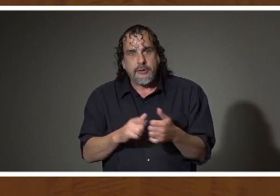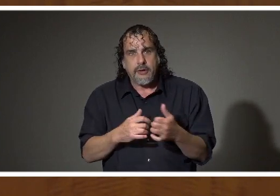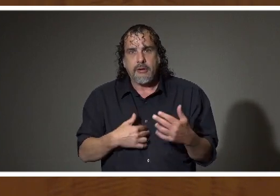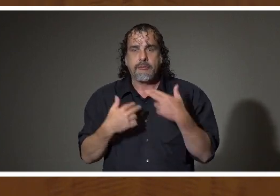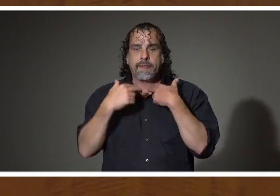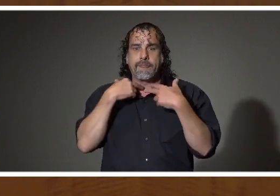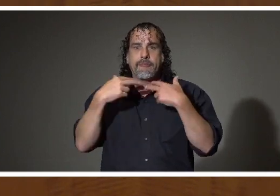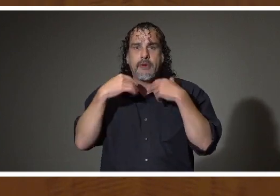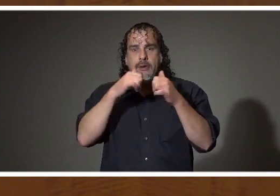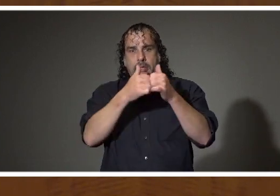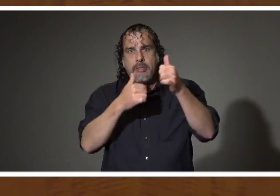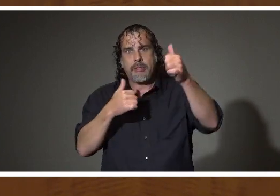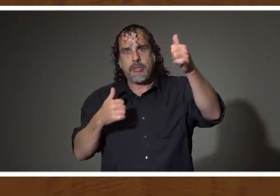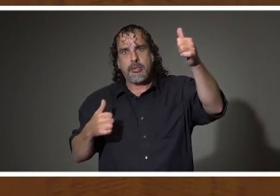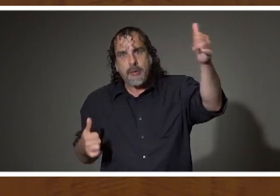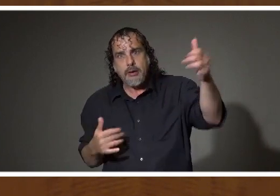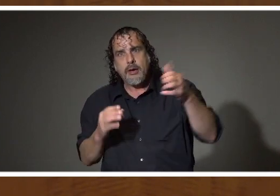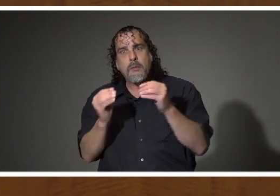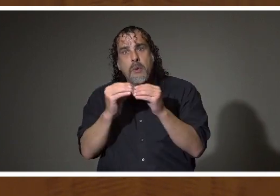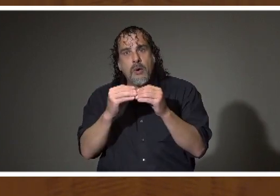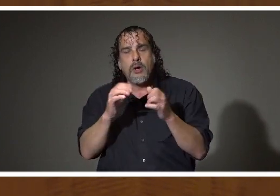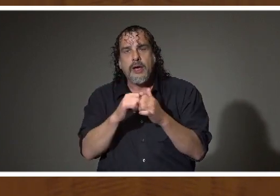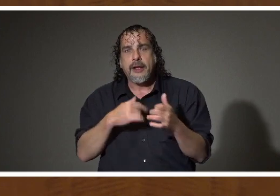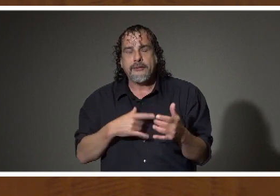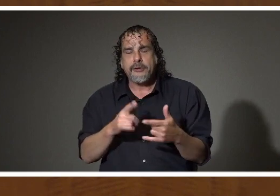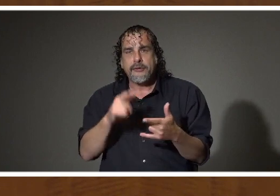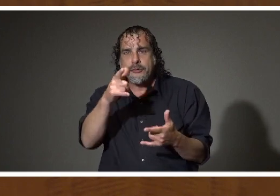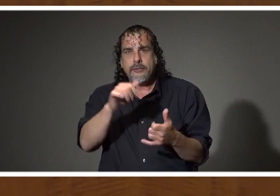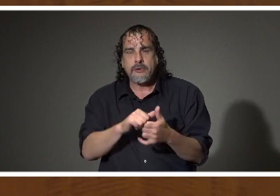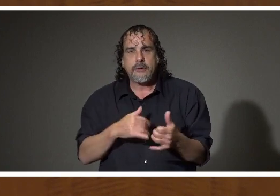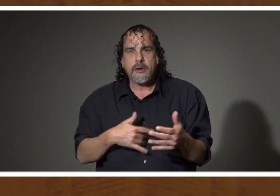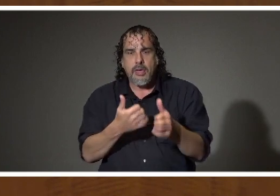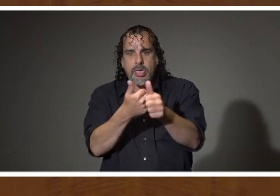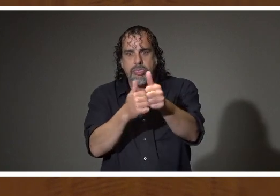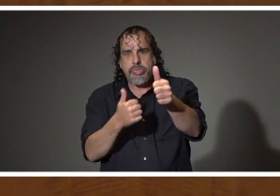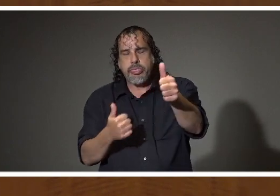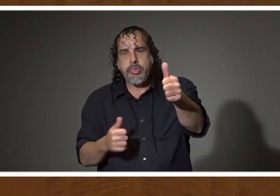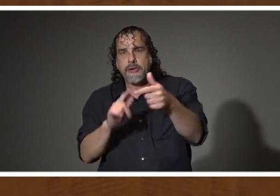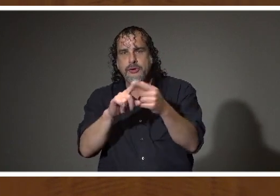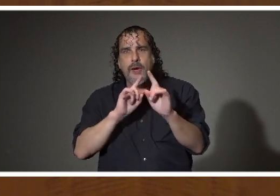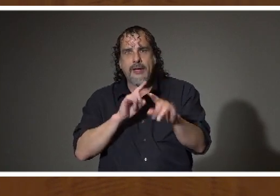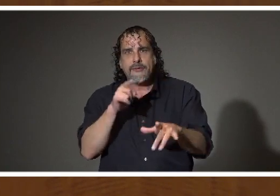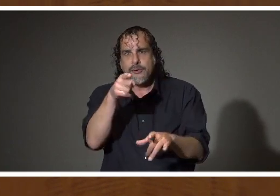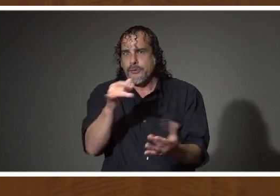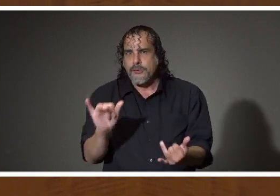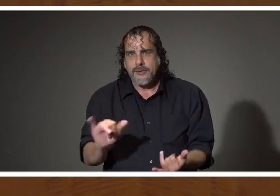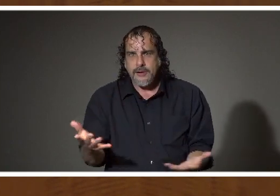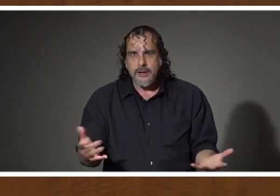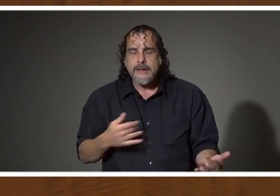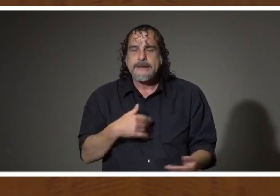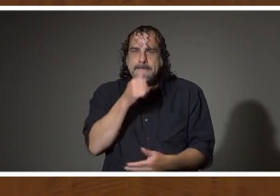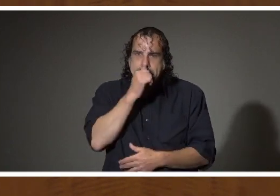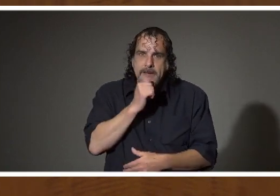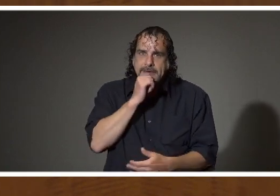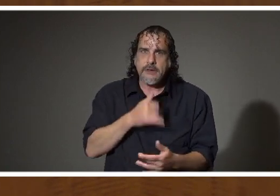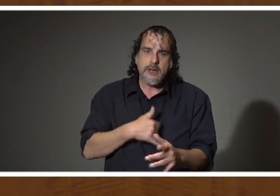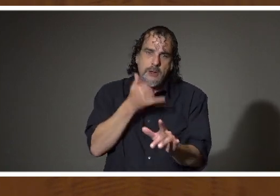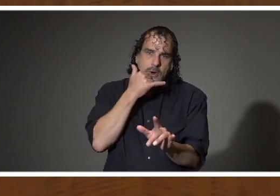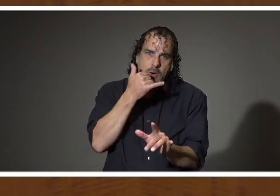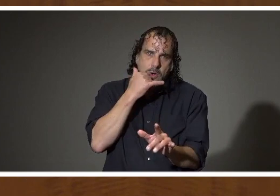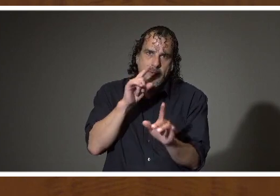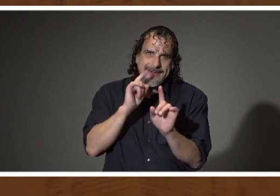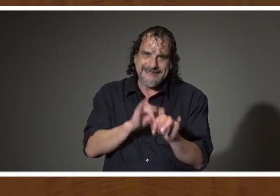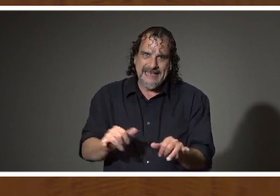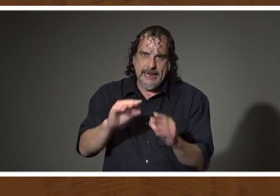those lines, and you're less likely to actually get someone to answer them. If we will patiently call the same